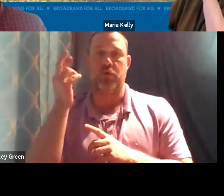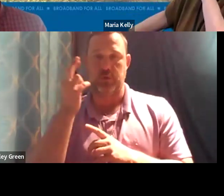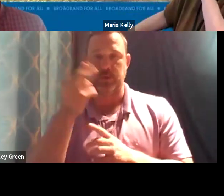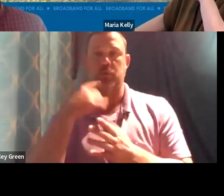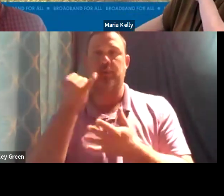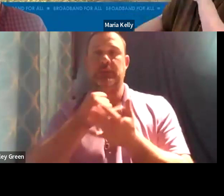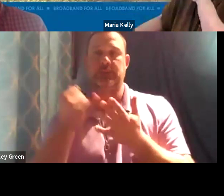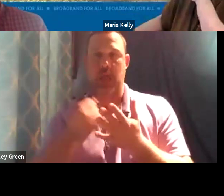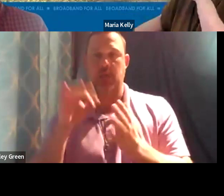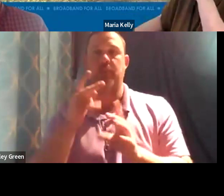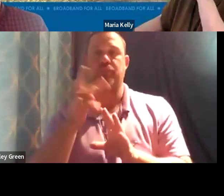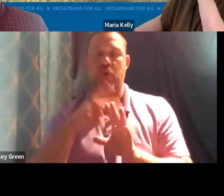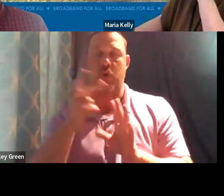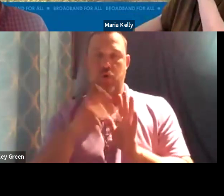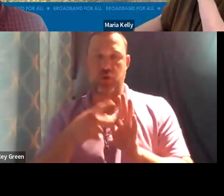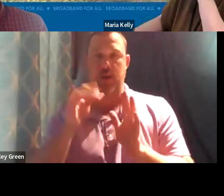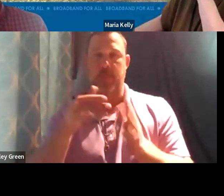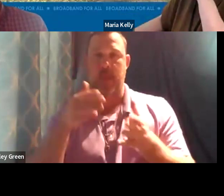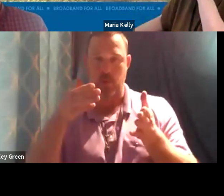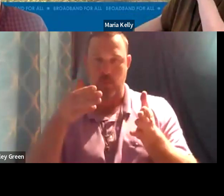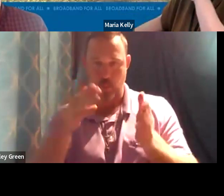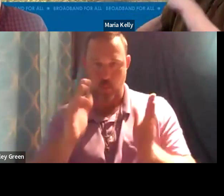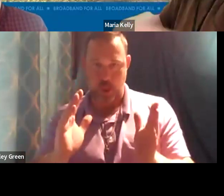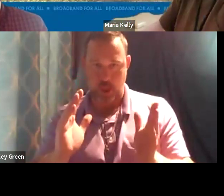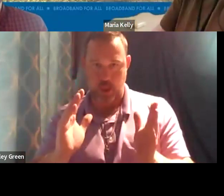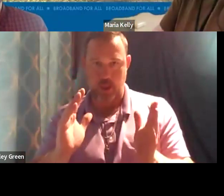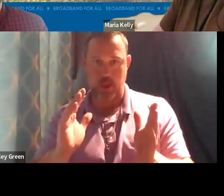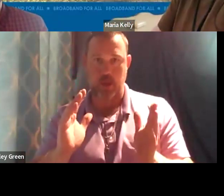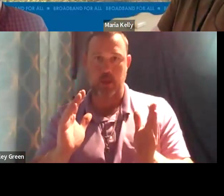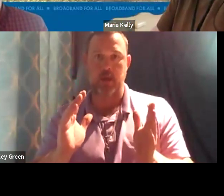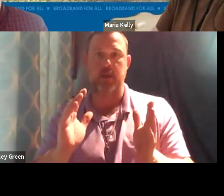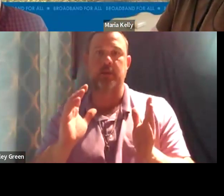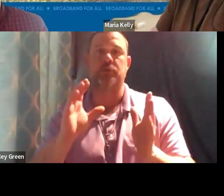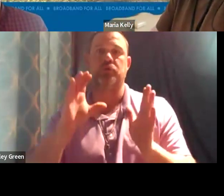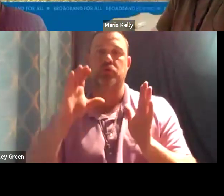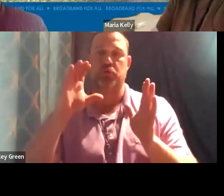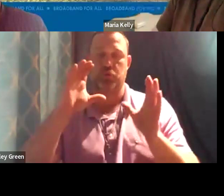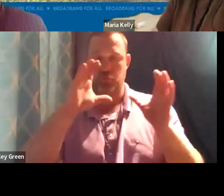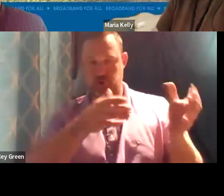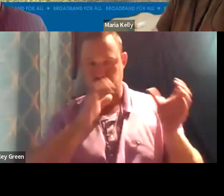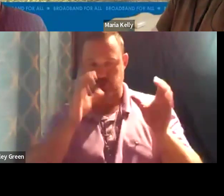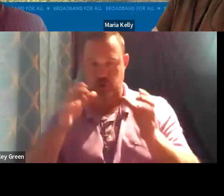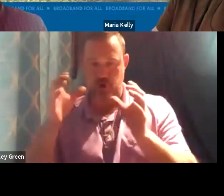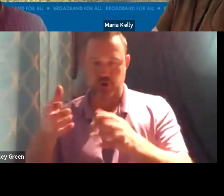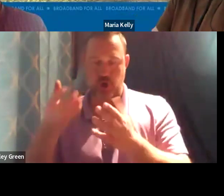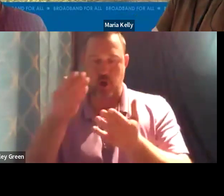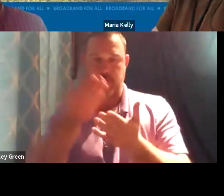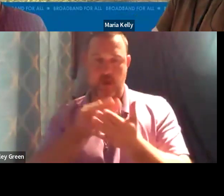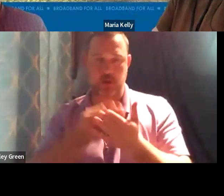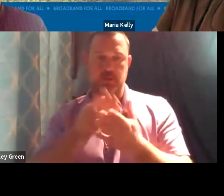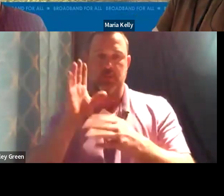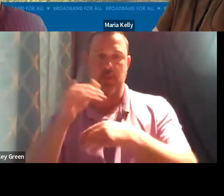designed the program the way that we did is to chunk out the funds by like a